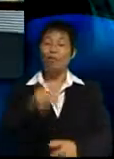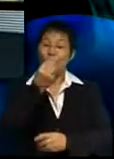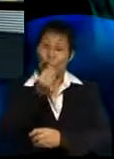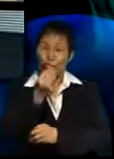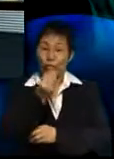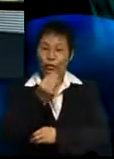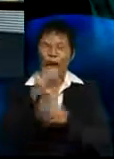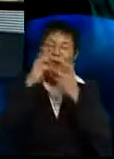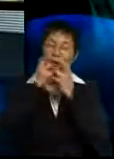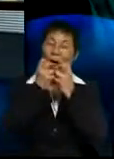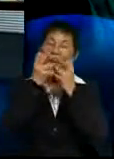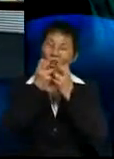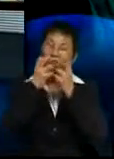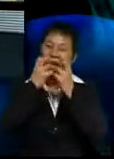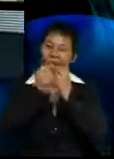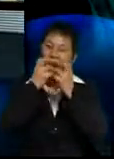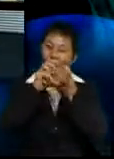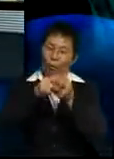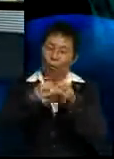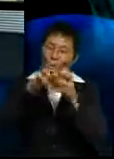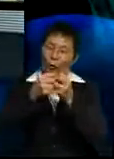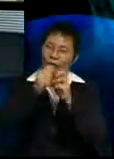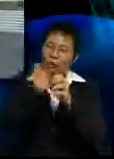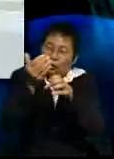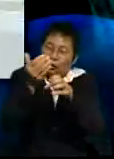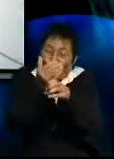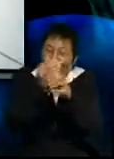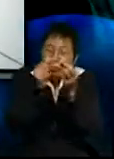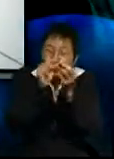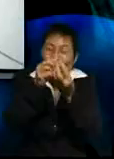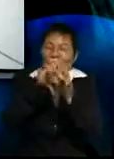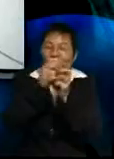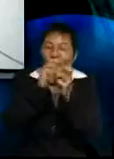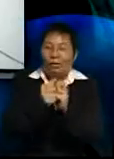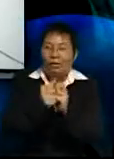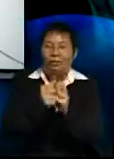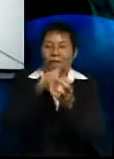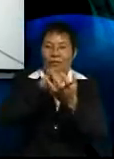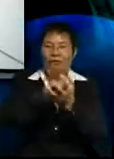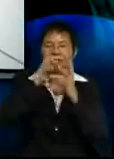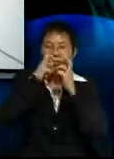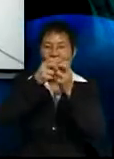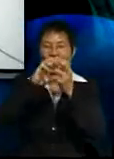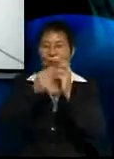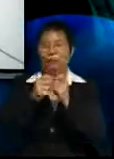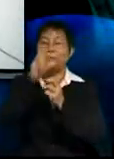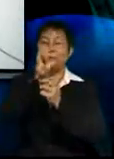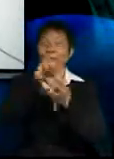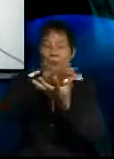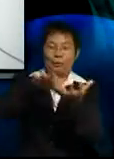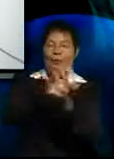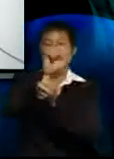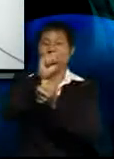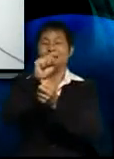Food is chewed so that it can be broken down into smaller pieces. It is then mixed with saliva, which